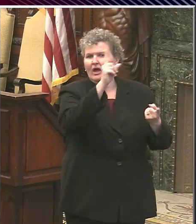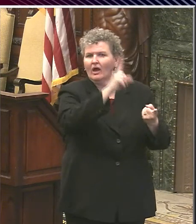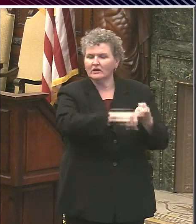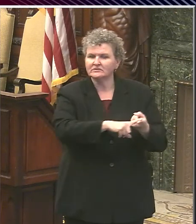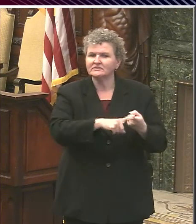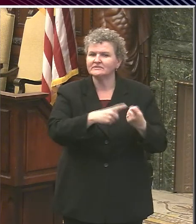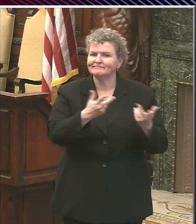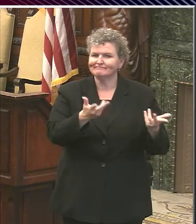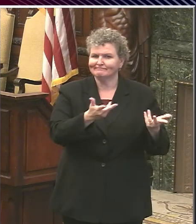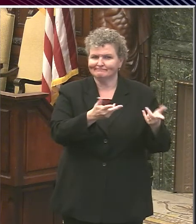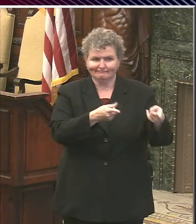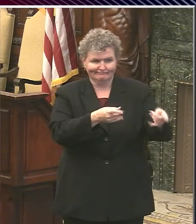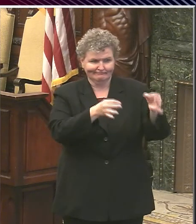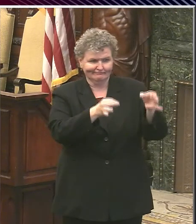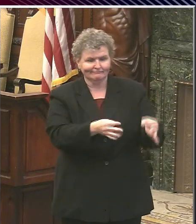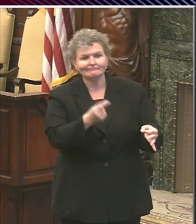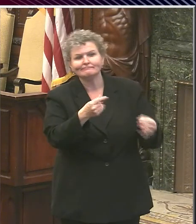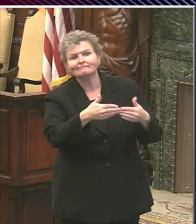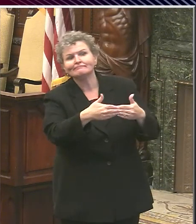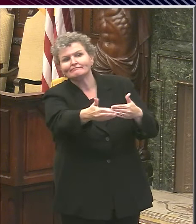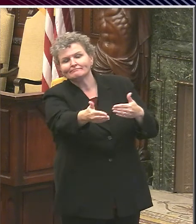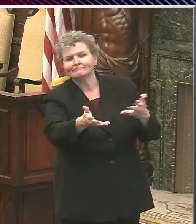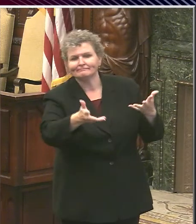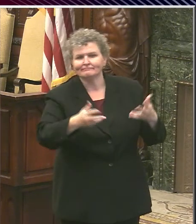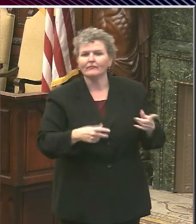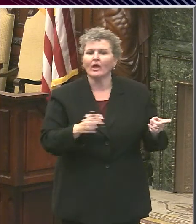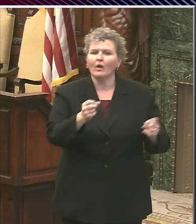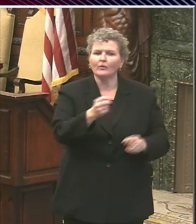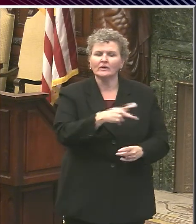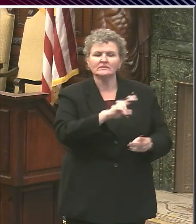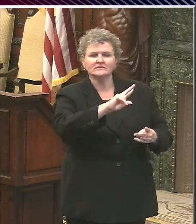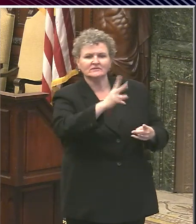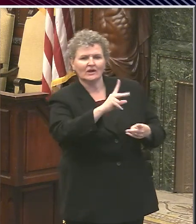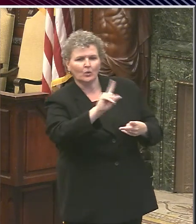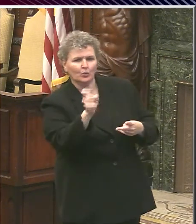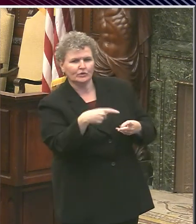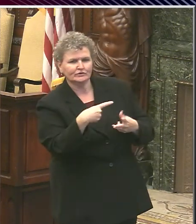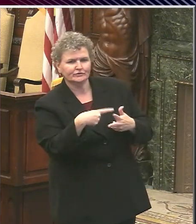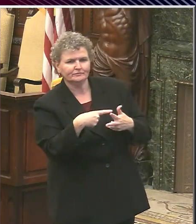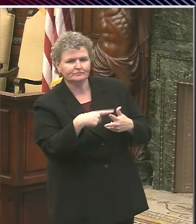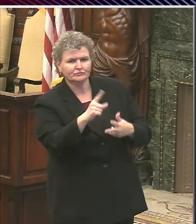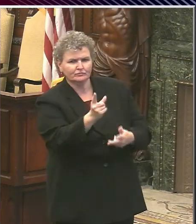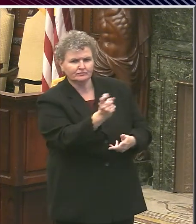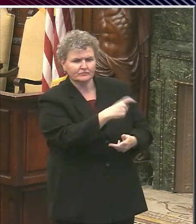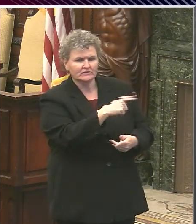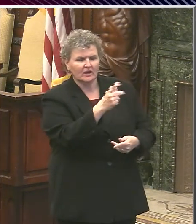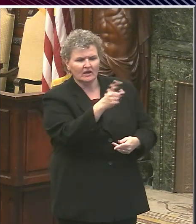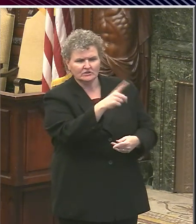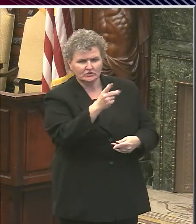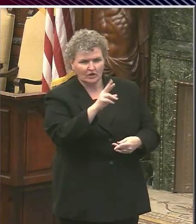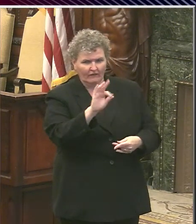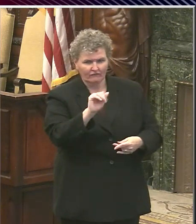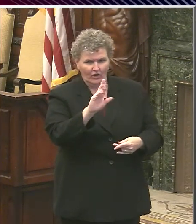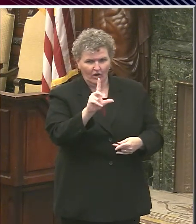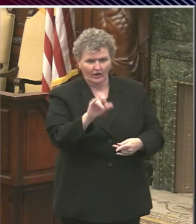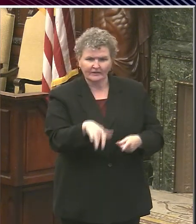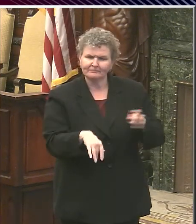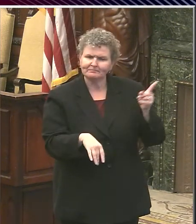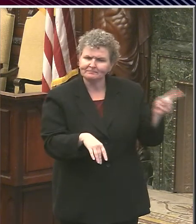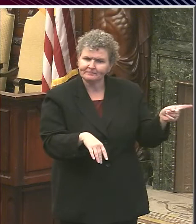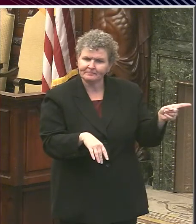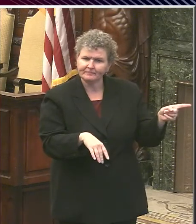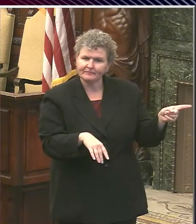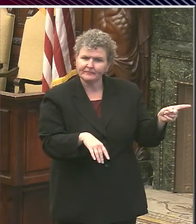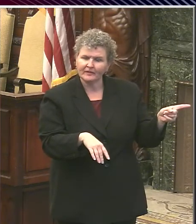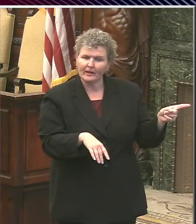going forward. Okay. My second question is for you and Dr. Farley. We've been covering extensively